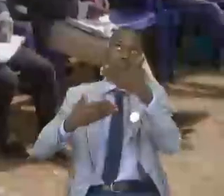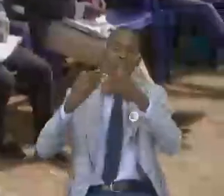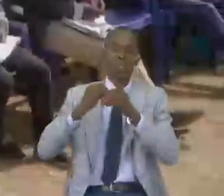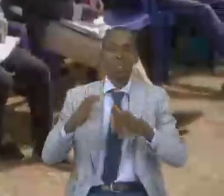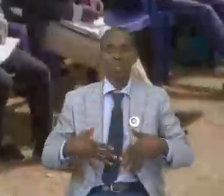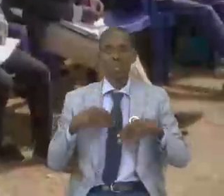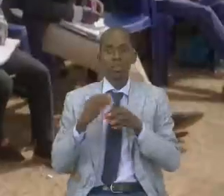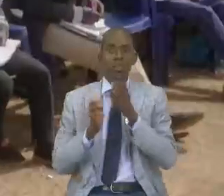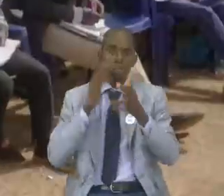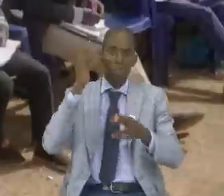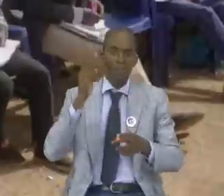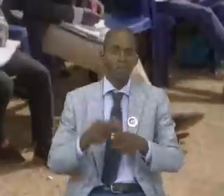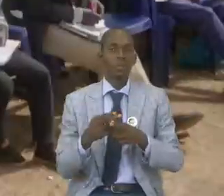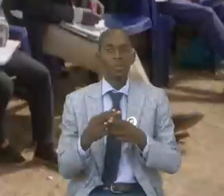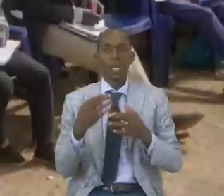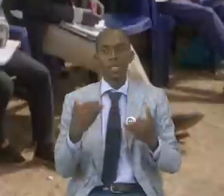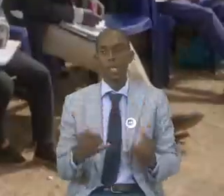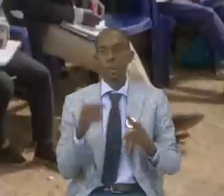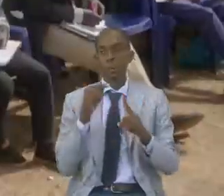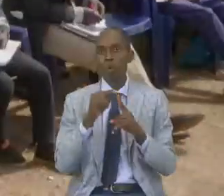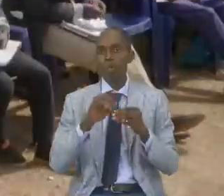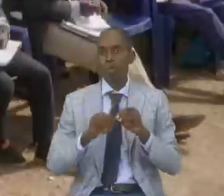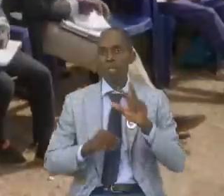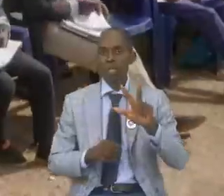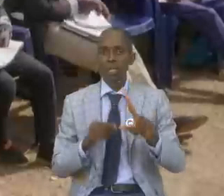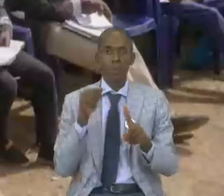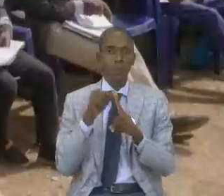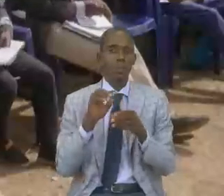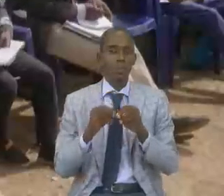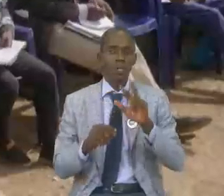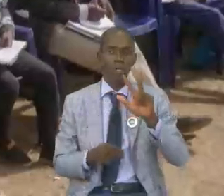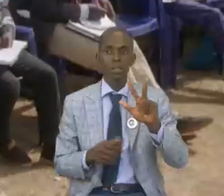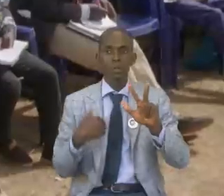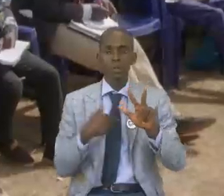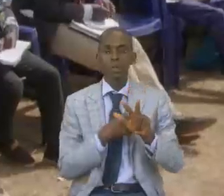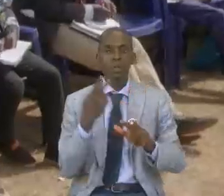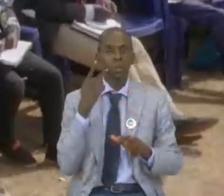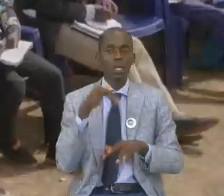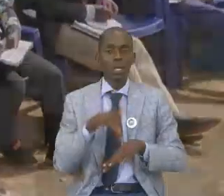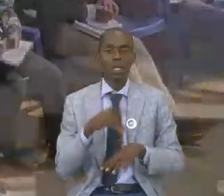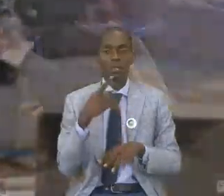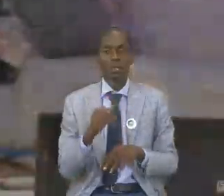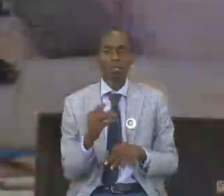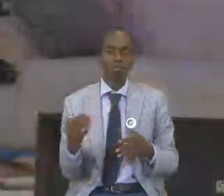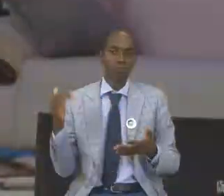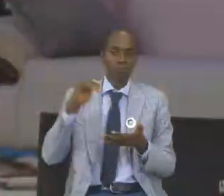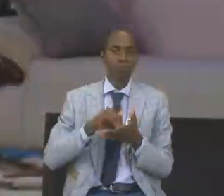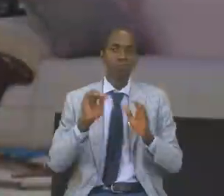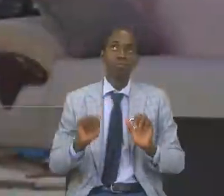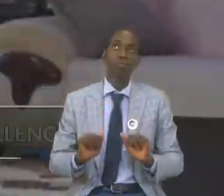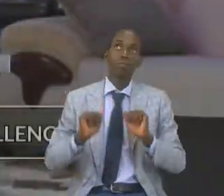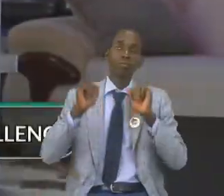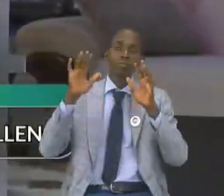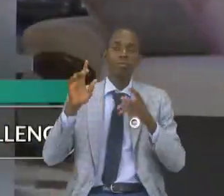Jesus' name. Let's look at number 3 now. Number 3, we're looking at the recommitment to